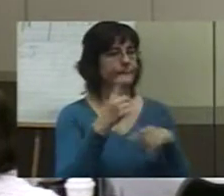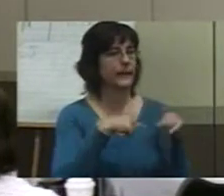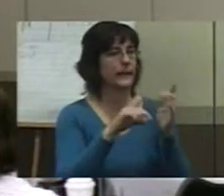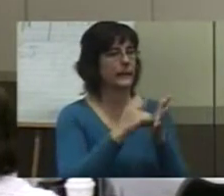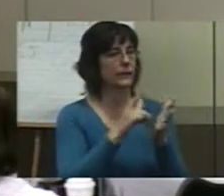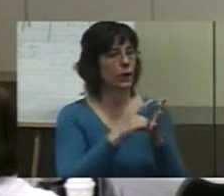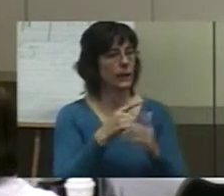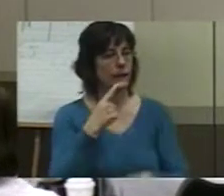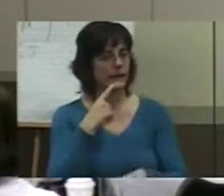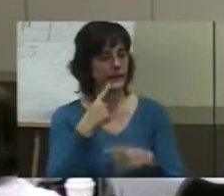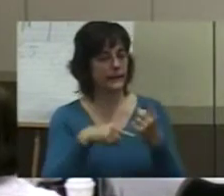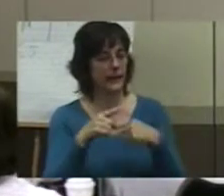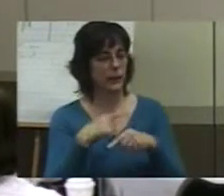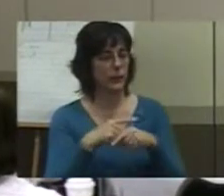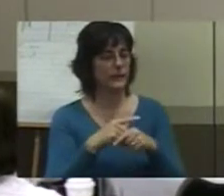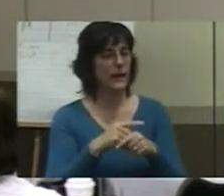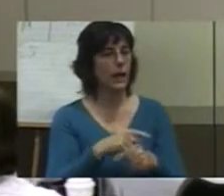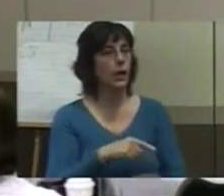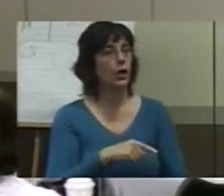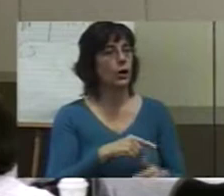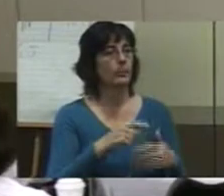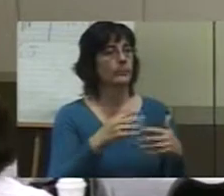That's a lot of work.